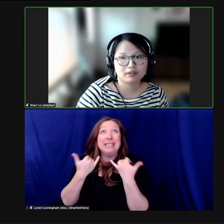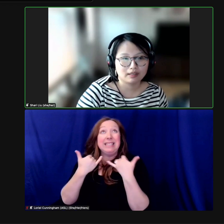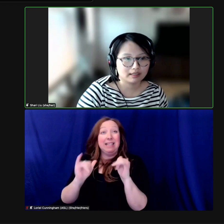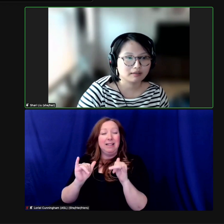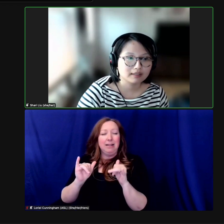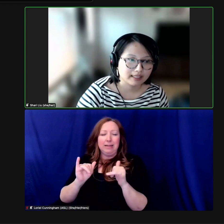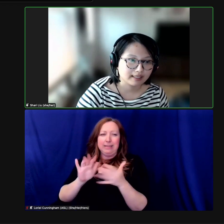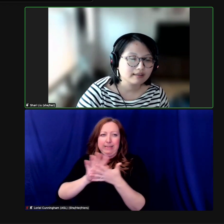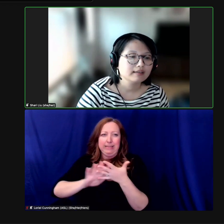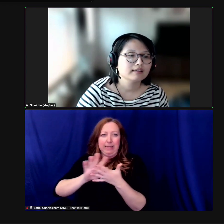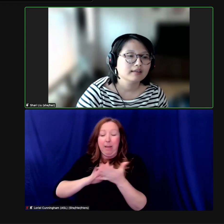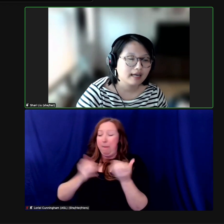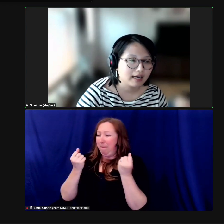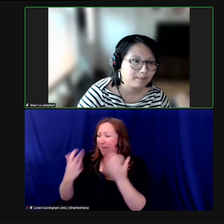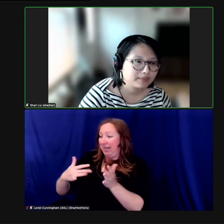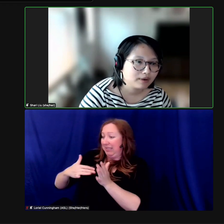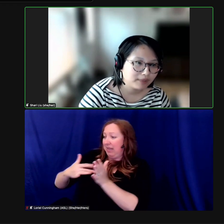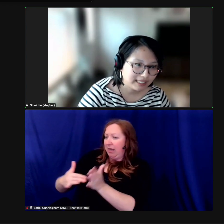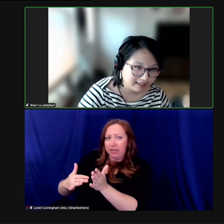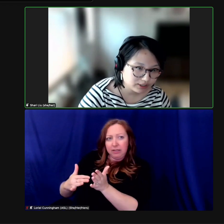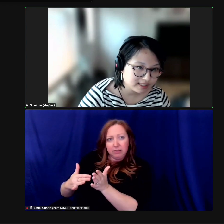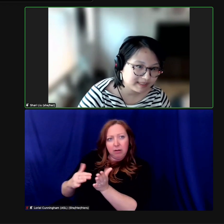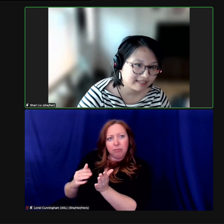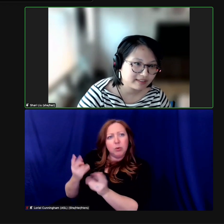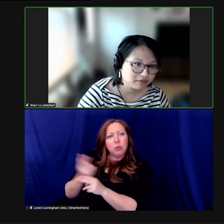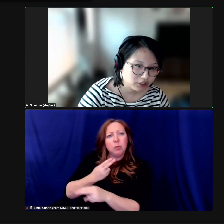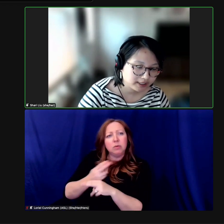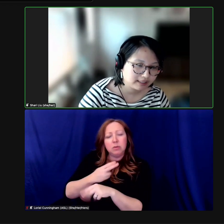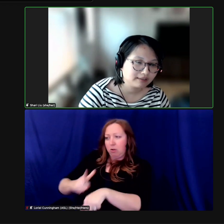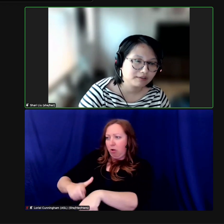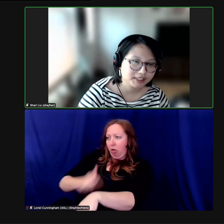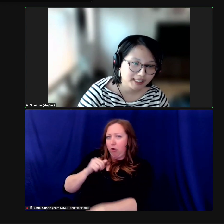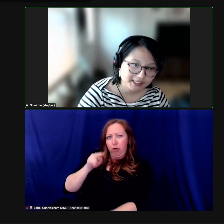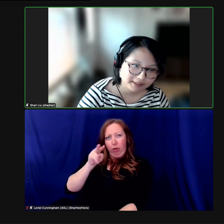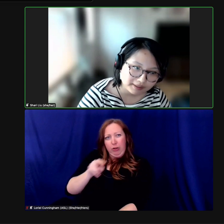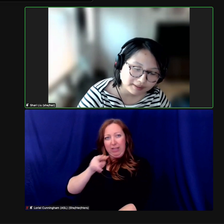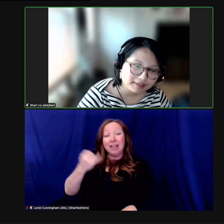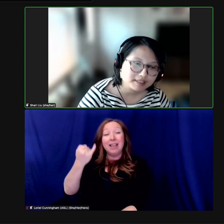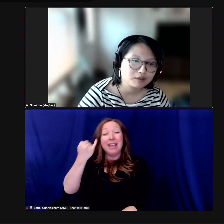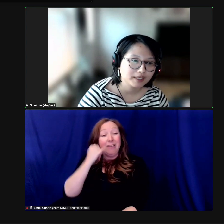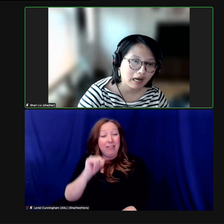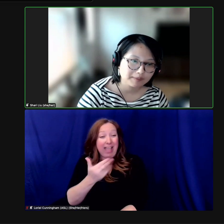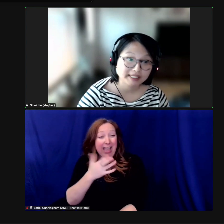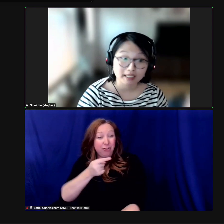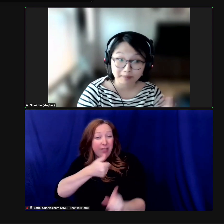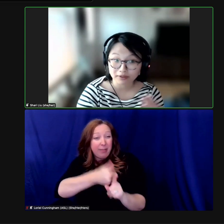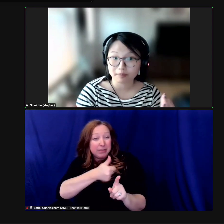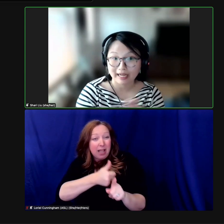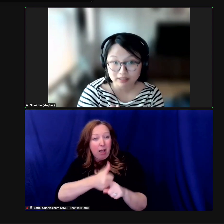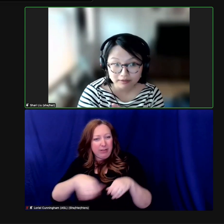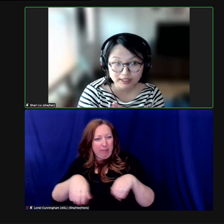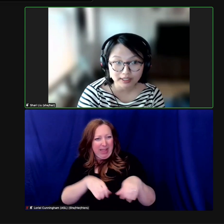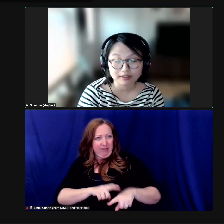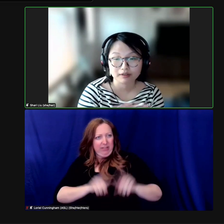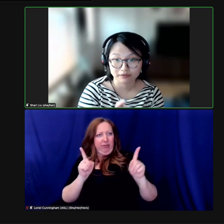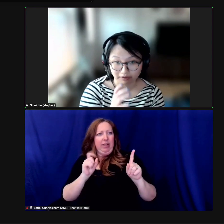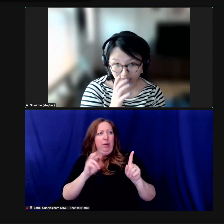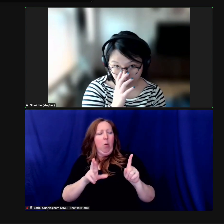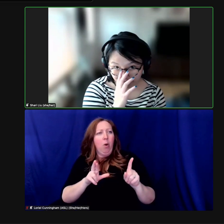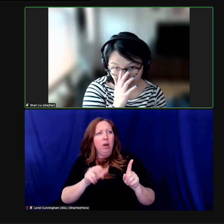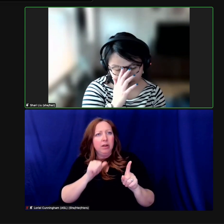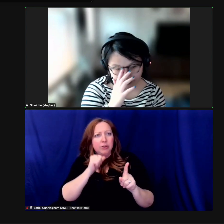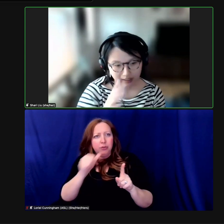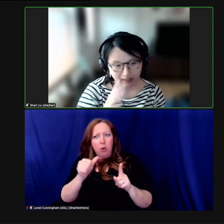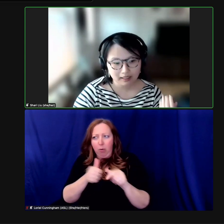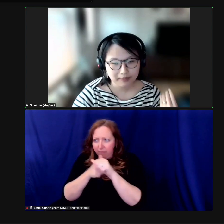studies report longer looking when agents behave inefficiently or change their goals, or when objects appear to pass through each other or float